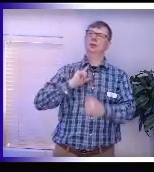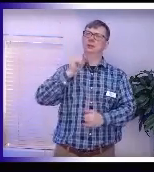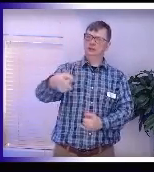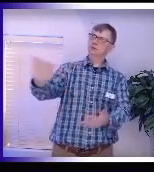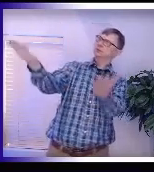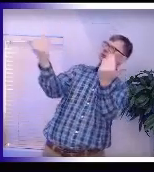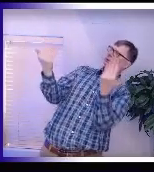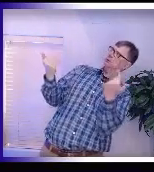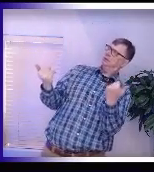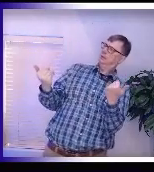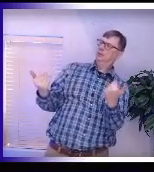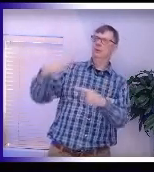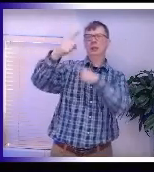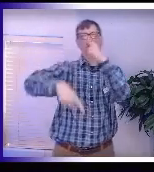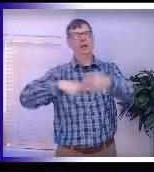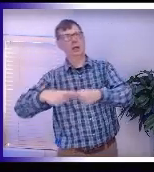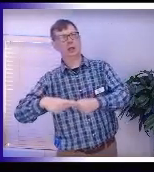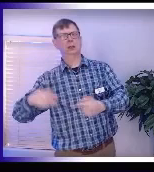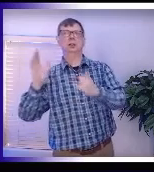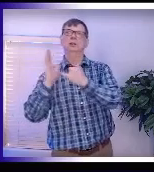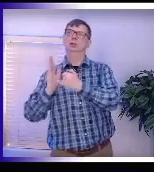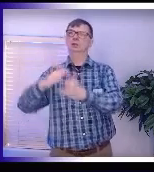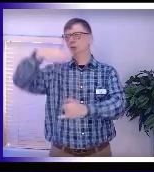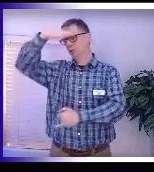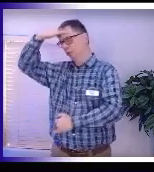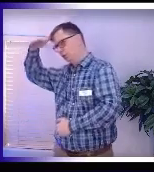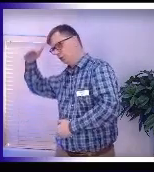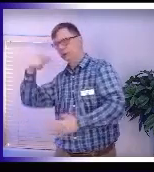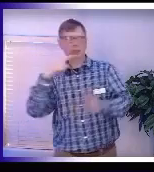how it would look at that situation.